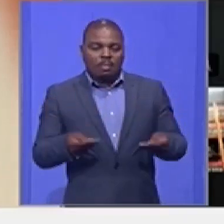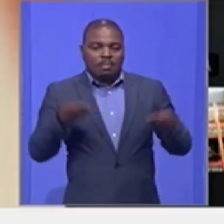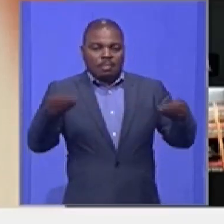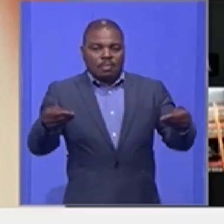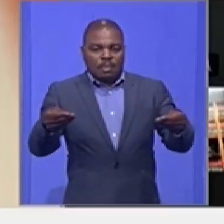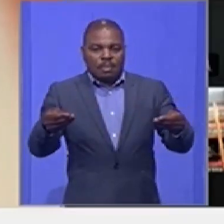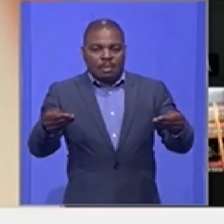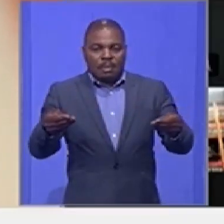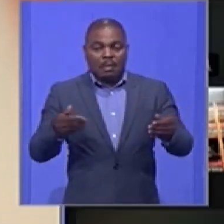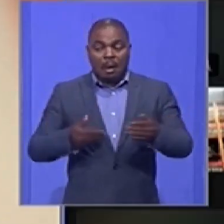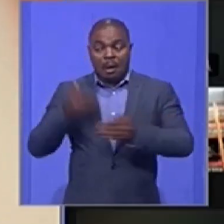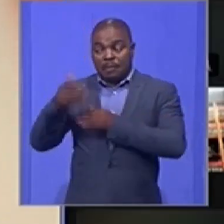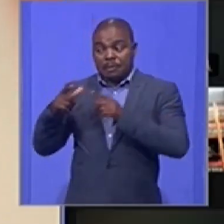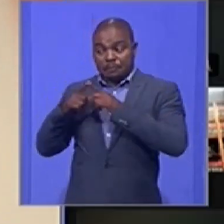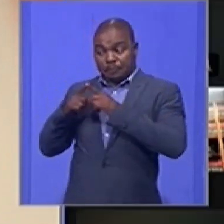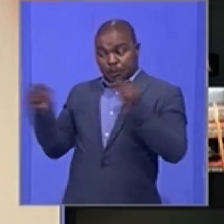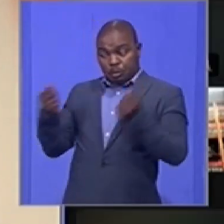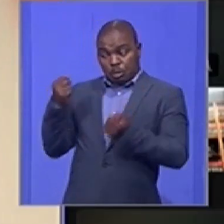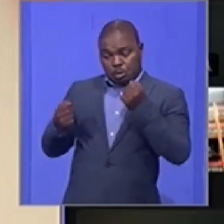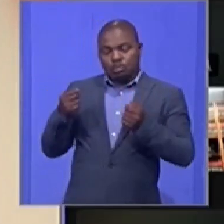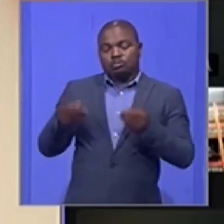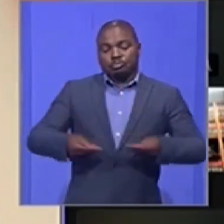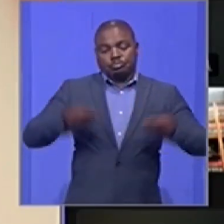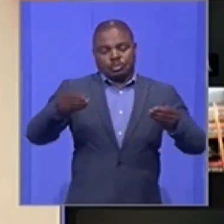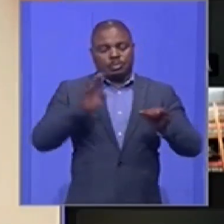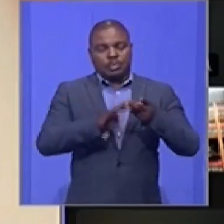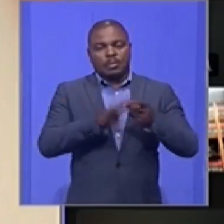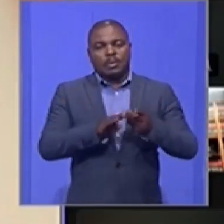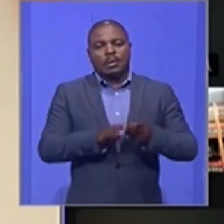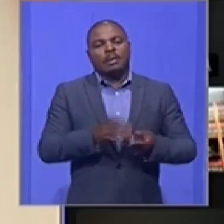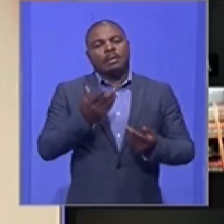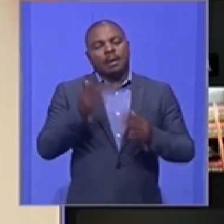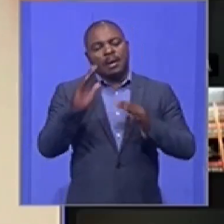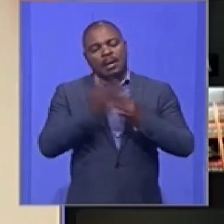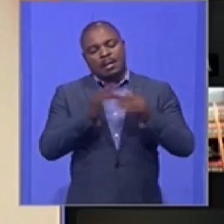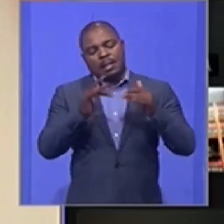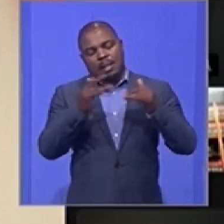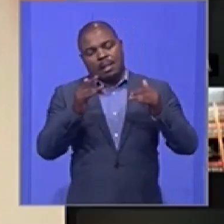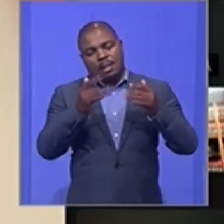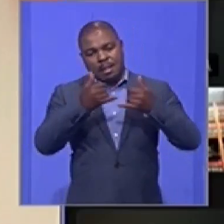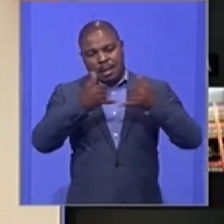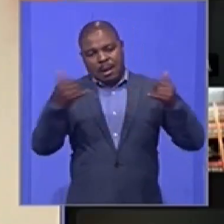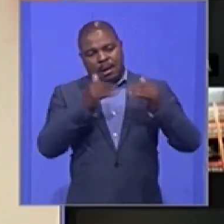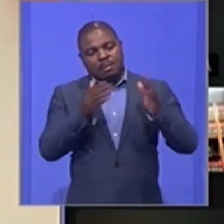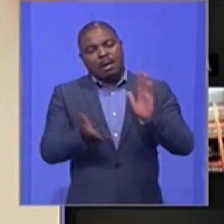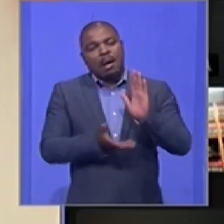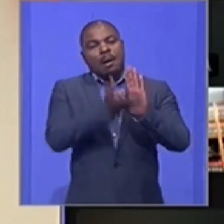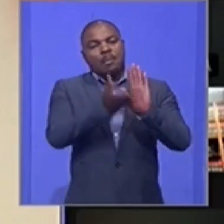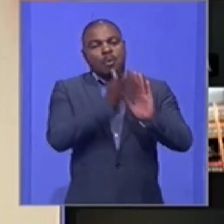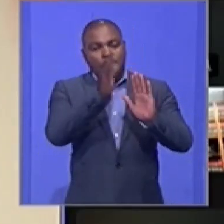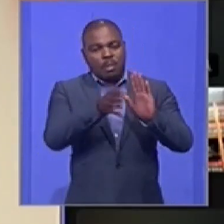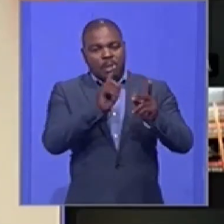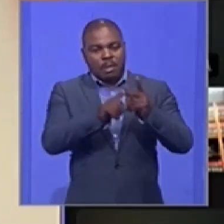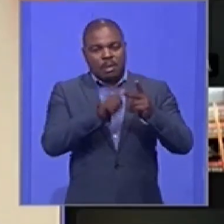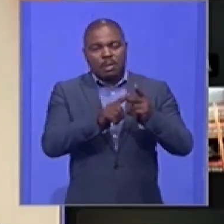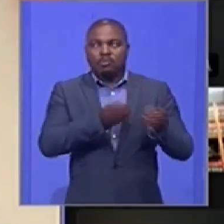the proceedings are adjourned. It will also be uploaded to case lines and released to